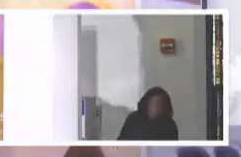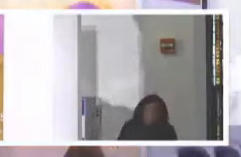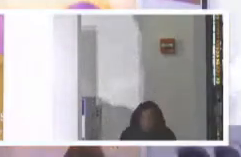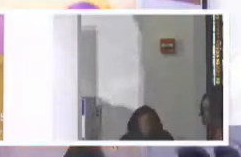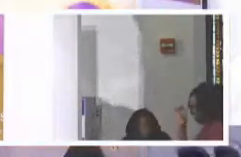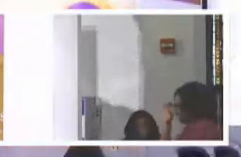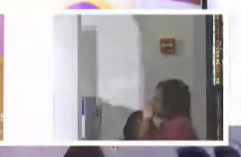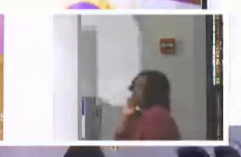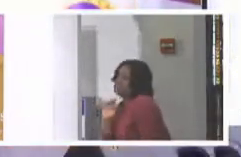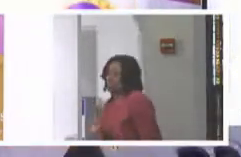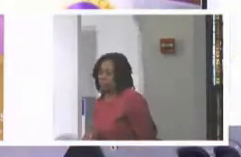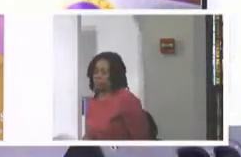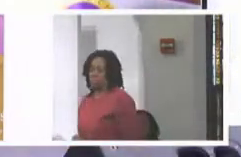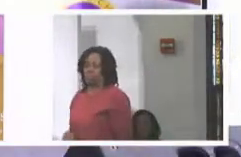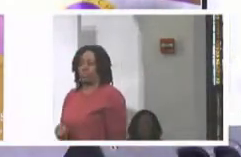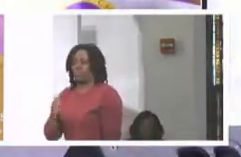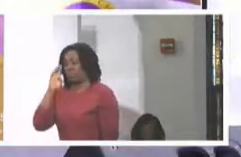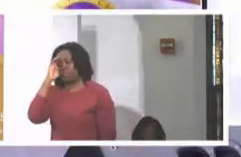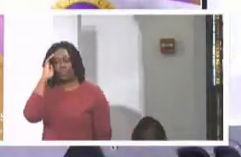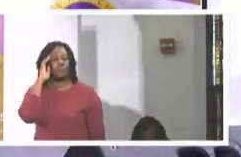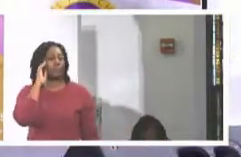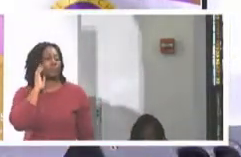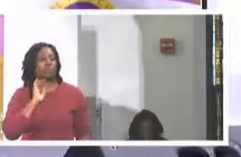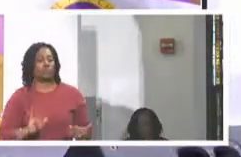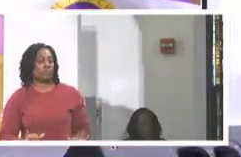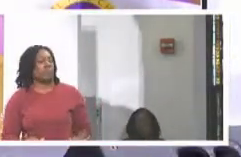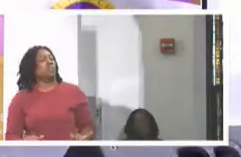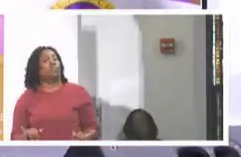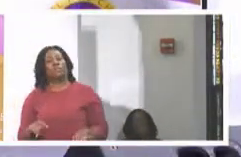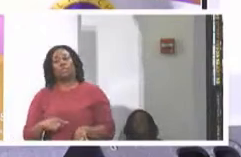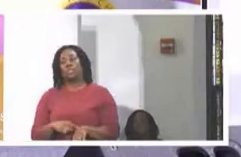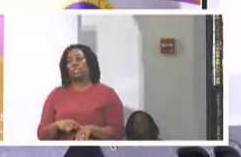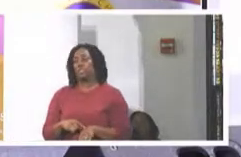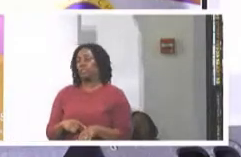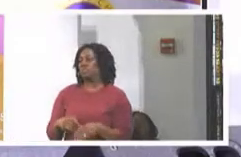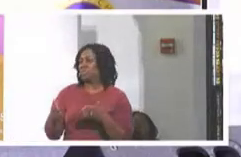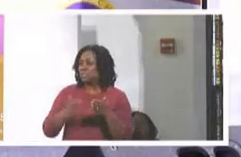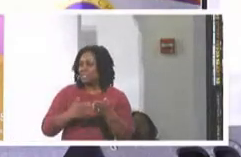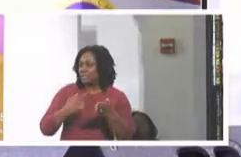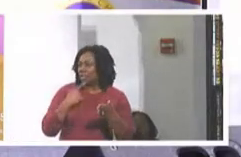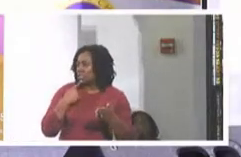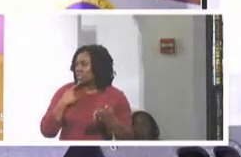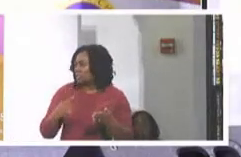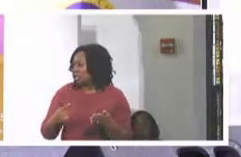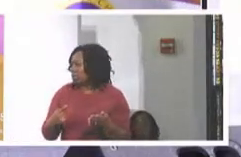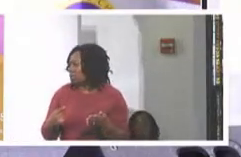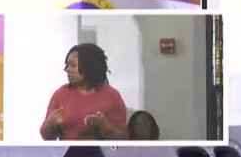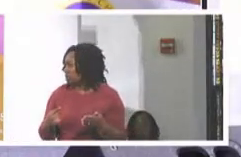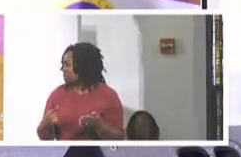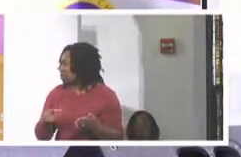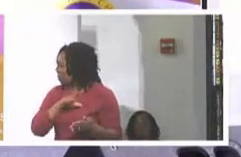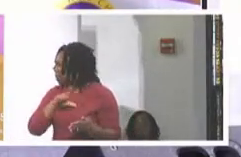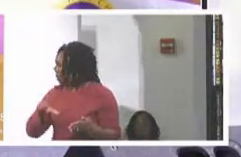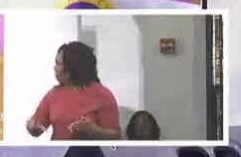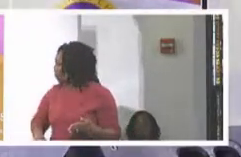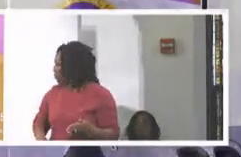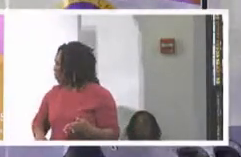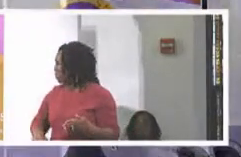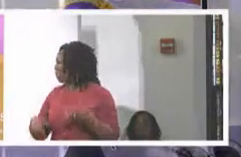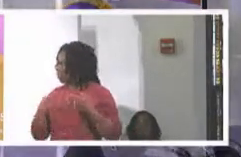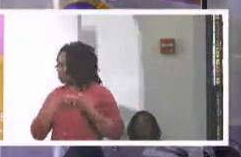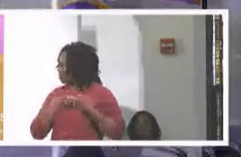Let's just stay in the attitude of worship. This song says, Lord, I'm available to you.